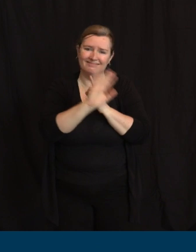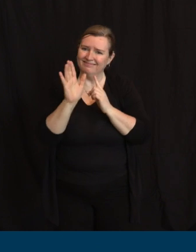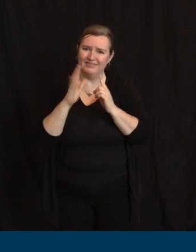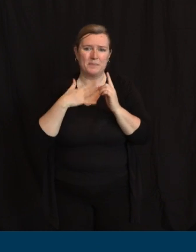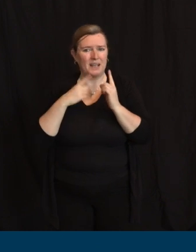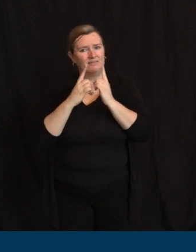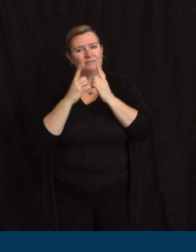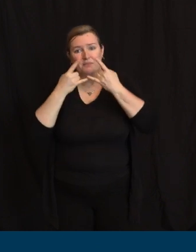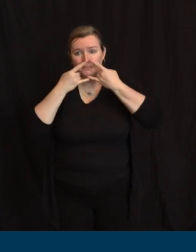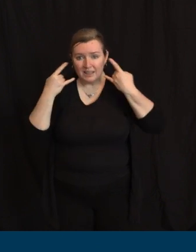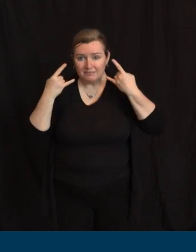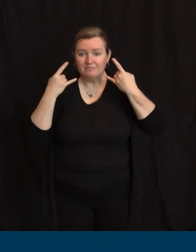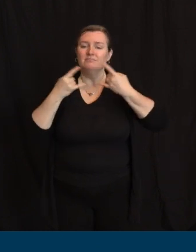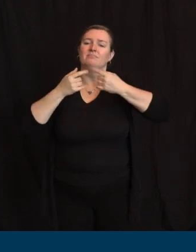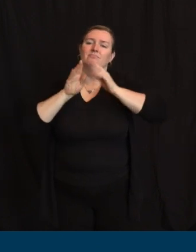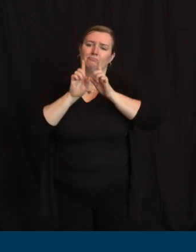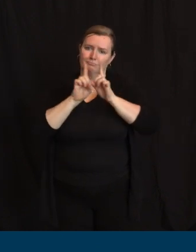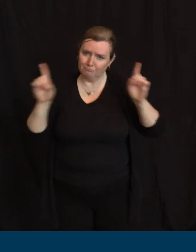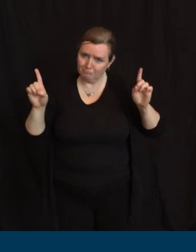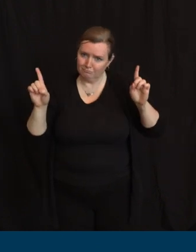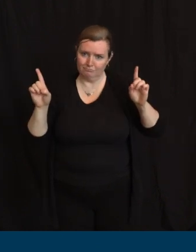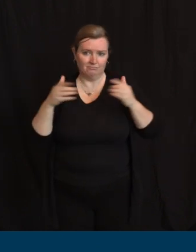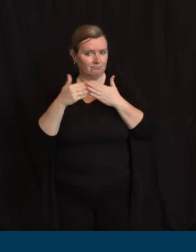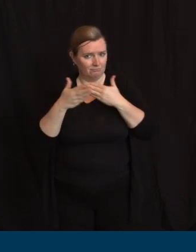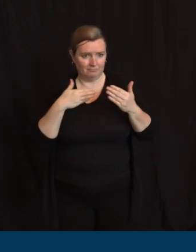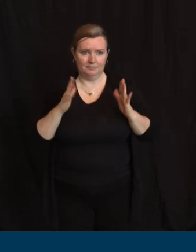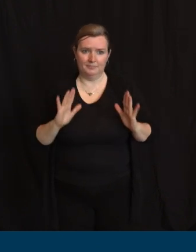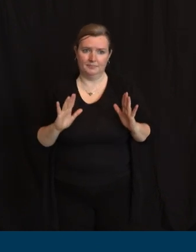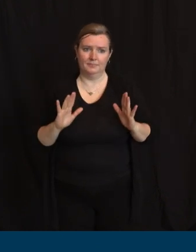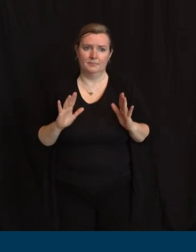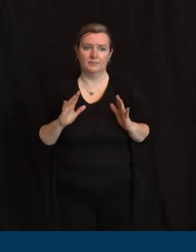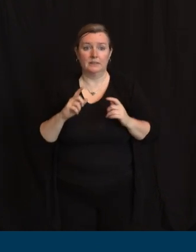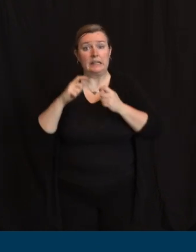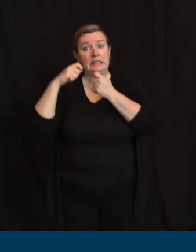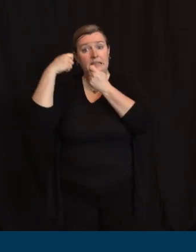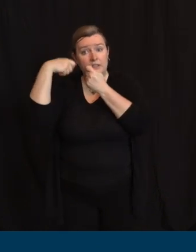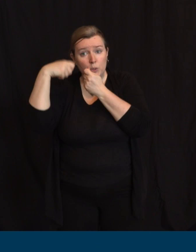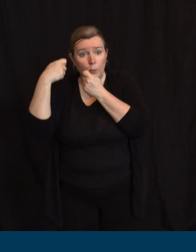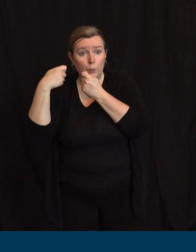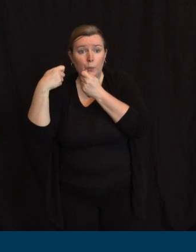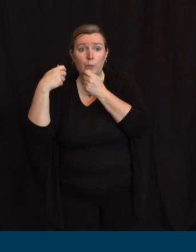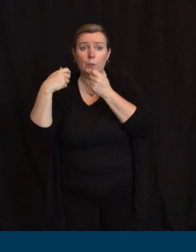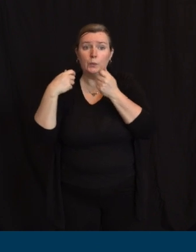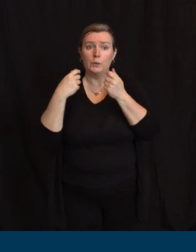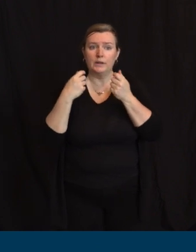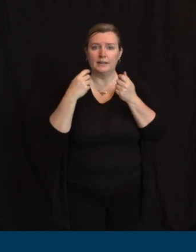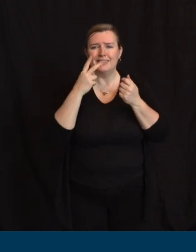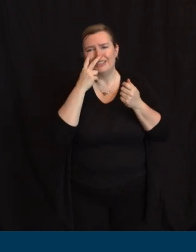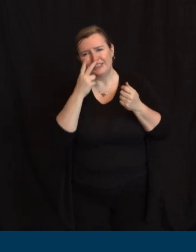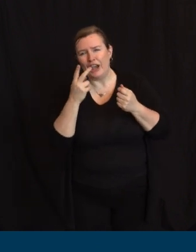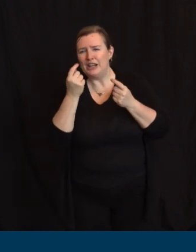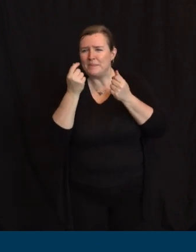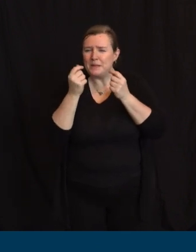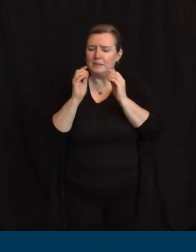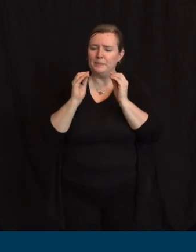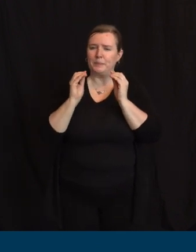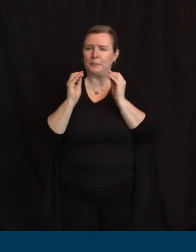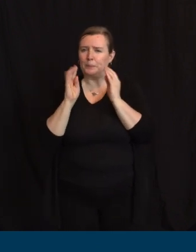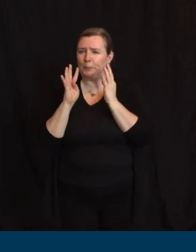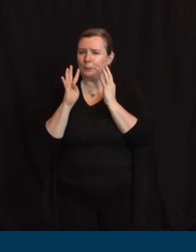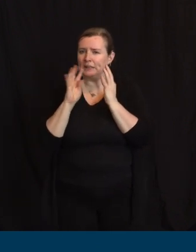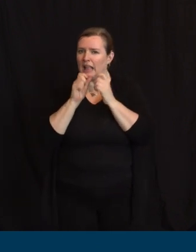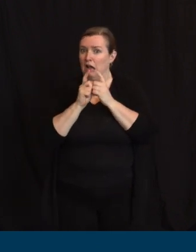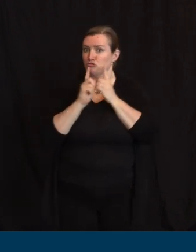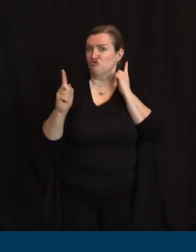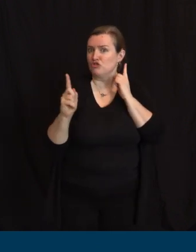distancing. Social distancing, saying 6 feet away, trumps all, but it is still emotional nonetheless. Both Christine and Mary Ellen